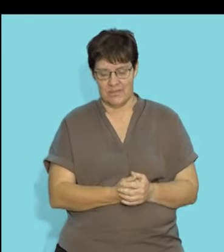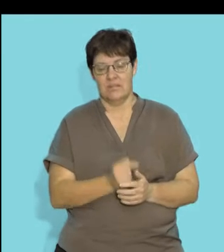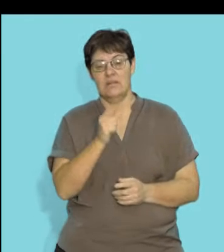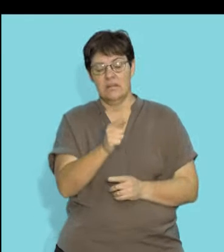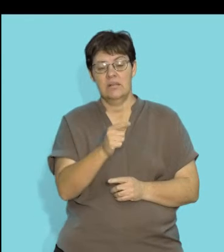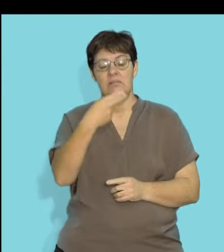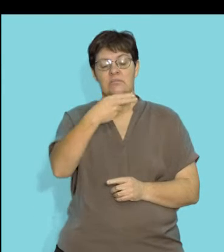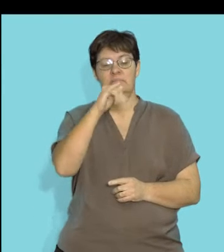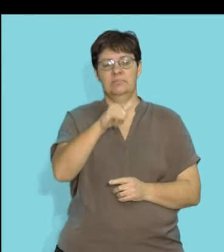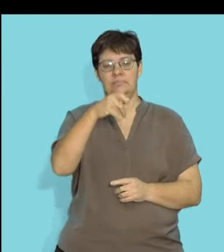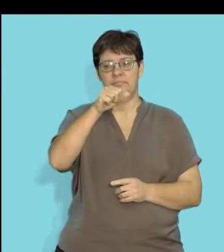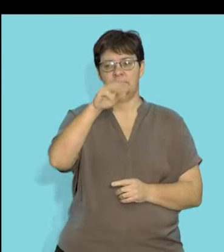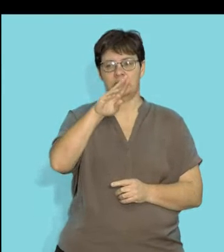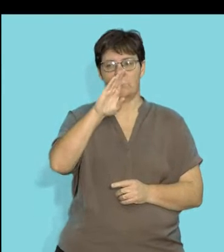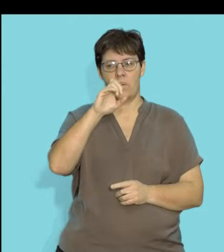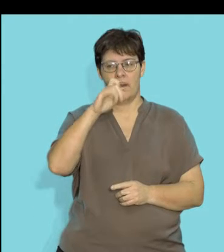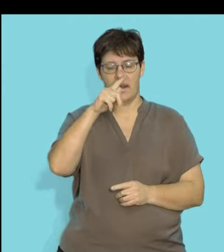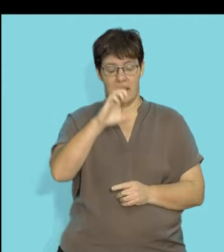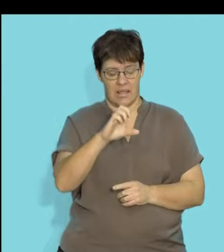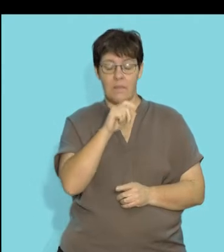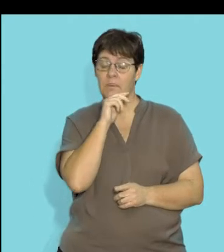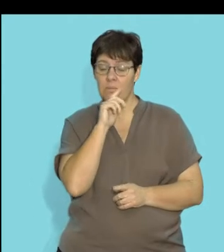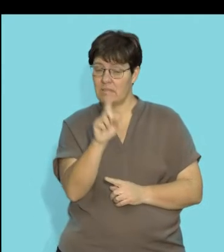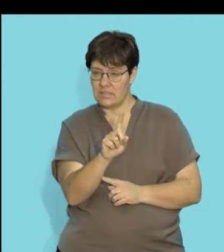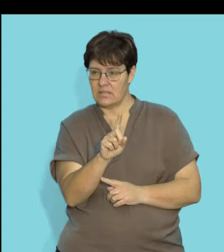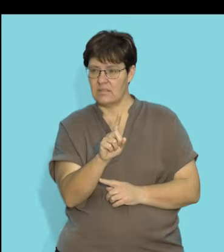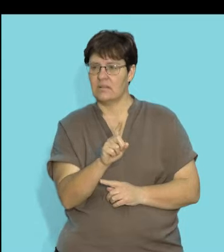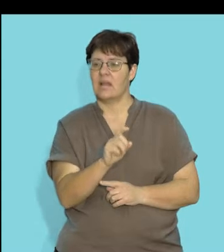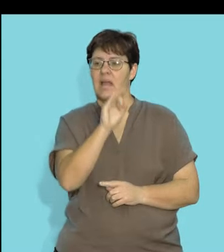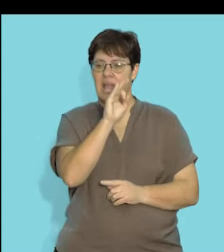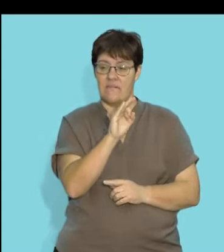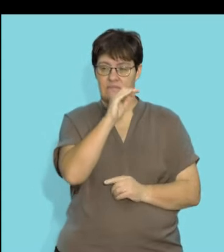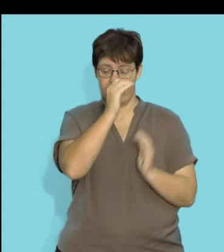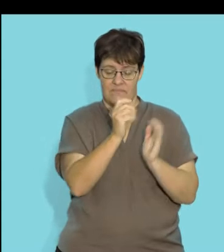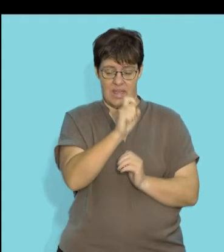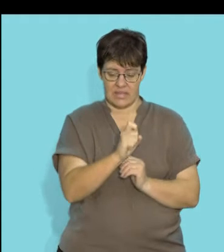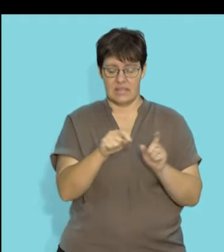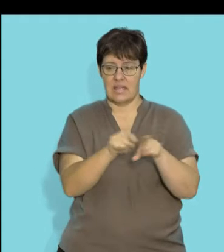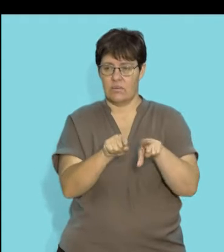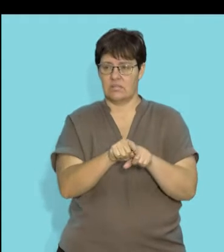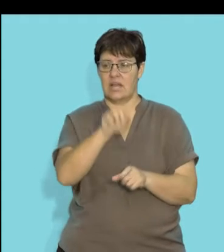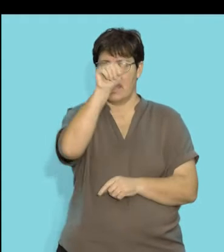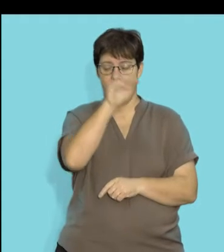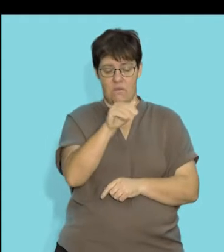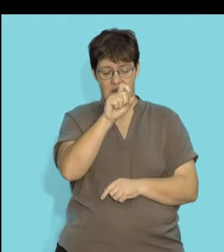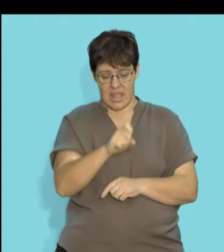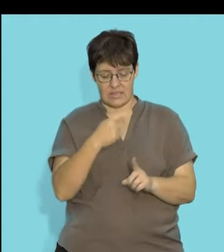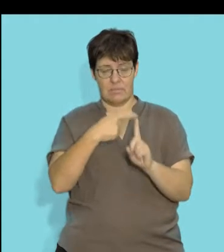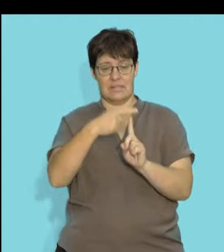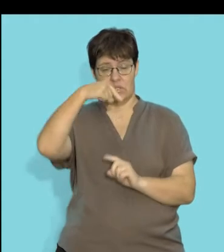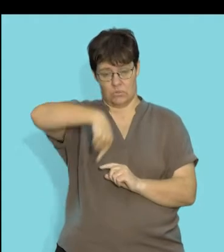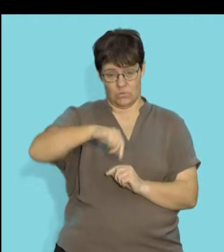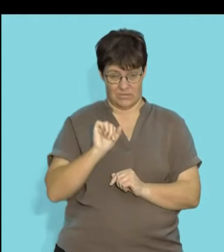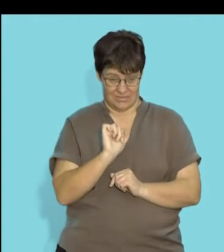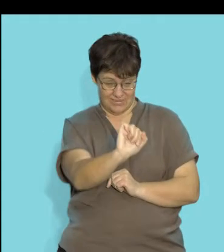a hyperbolic function is a function of the form f of x is equals to a over x plus